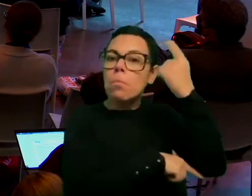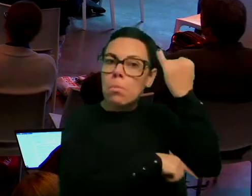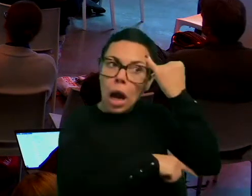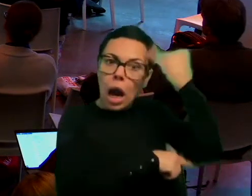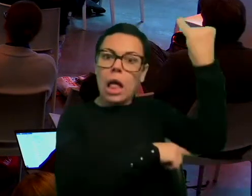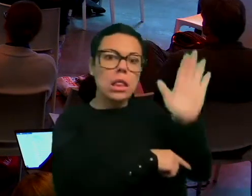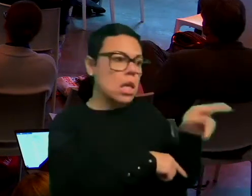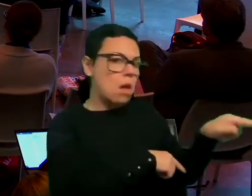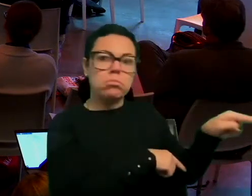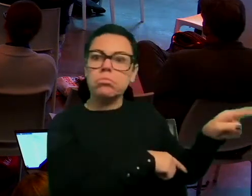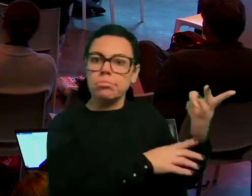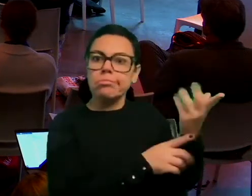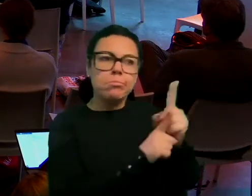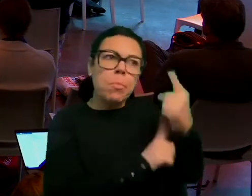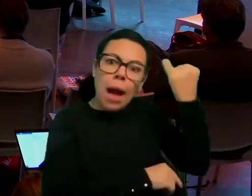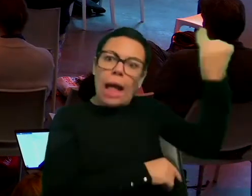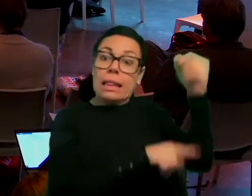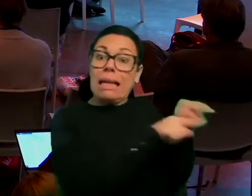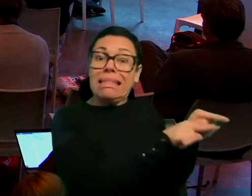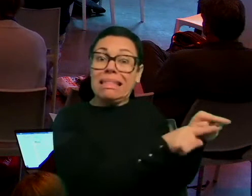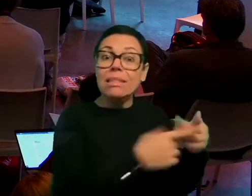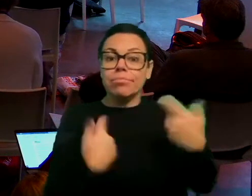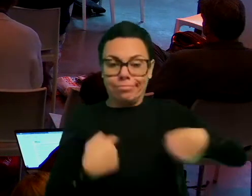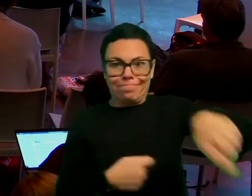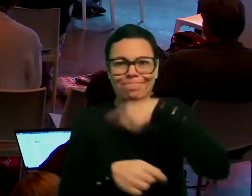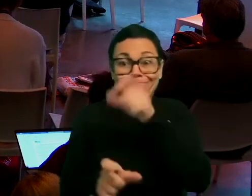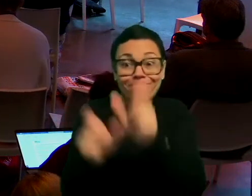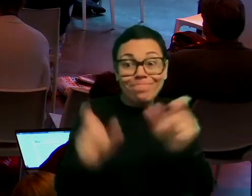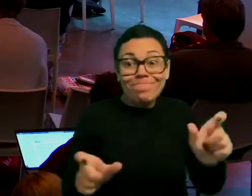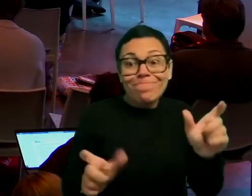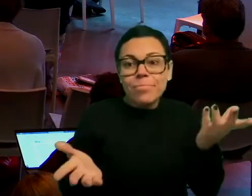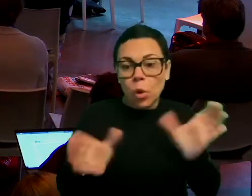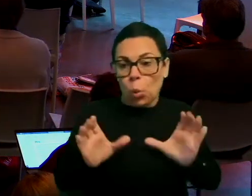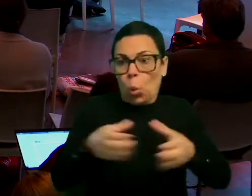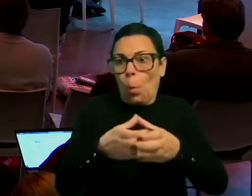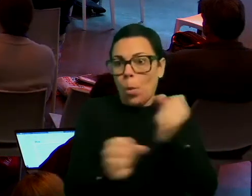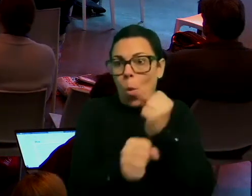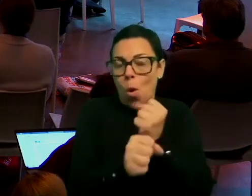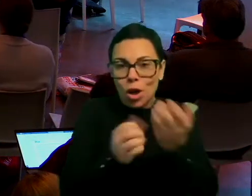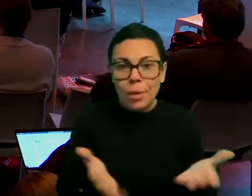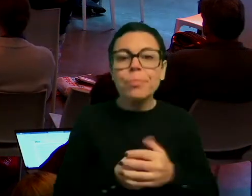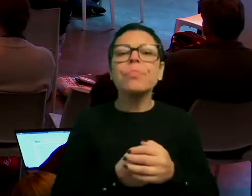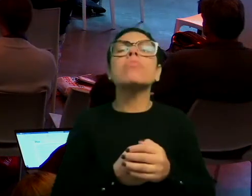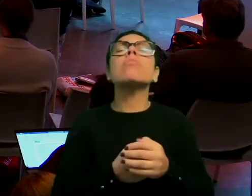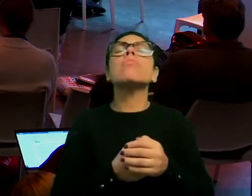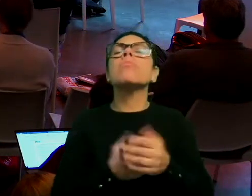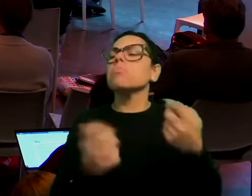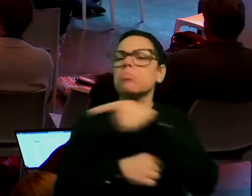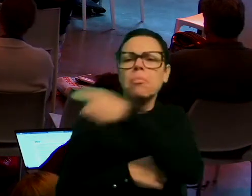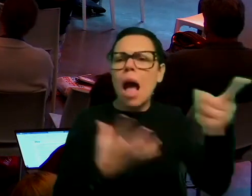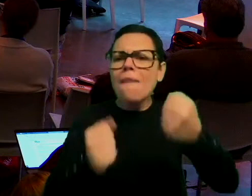Wow. So the idea is to each of them have their own projects, then we work together, we visit each other, and we even have a